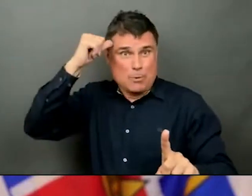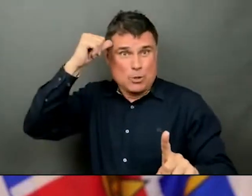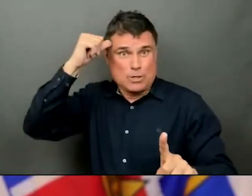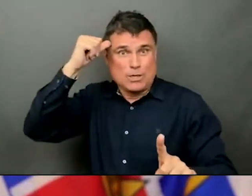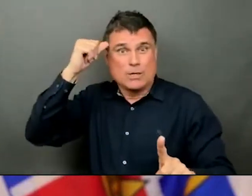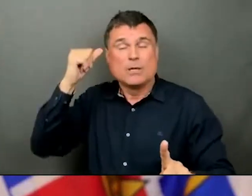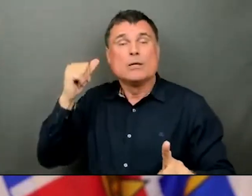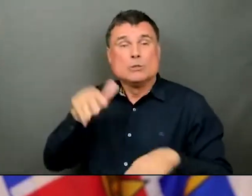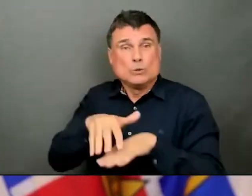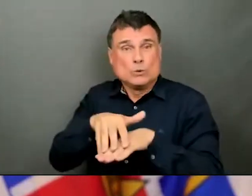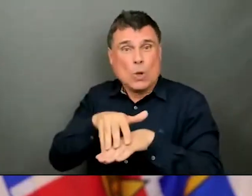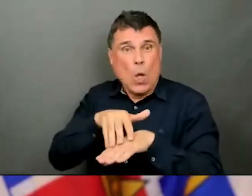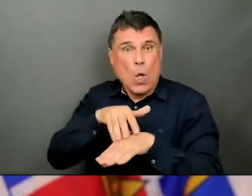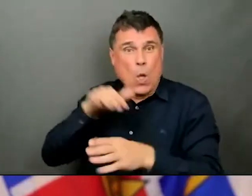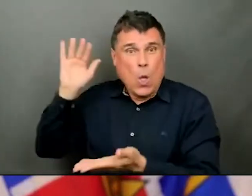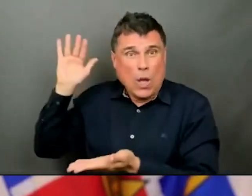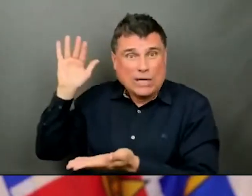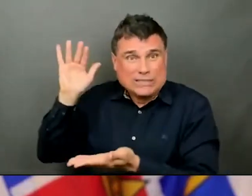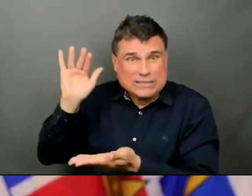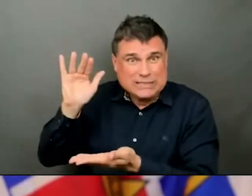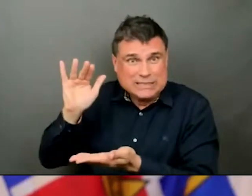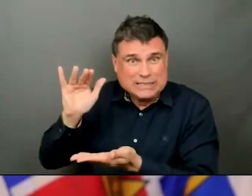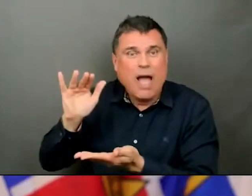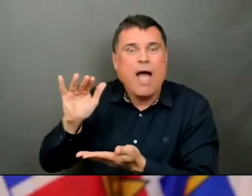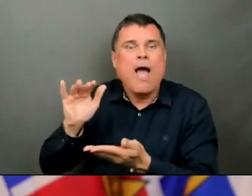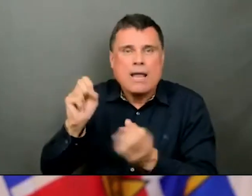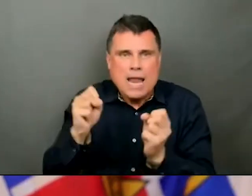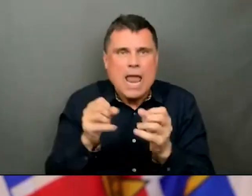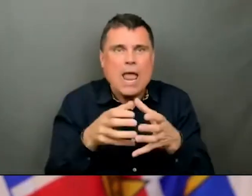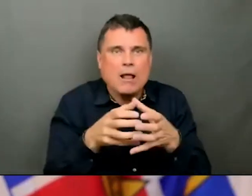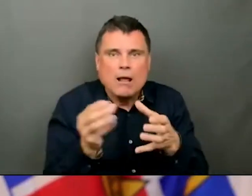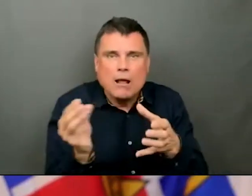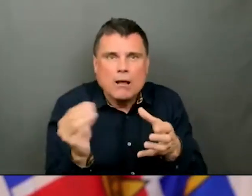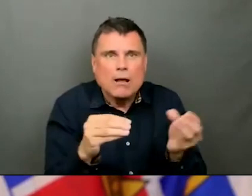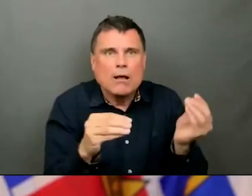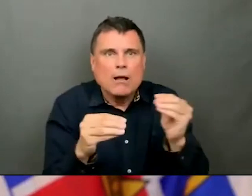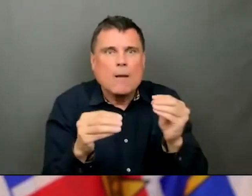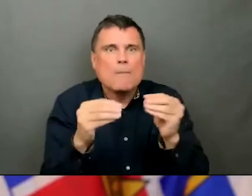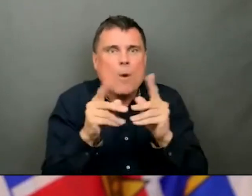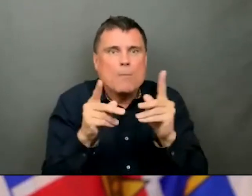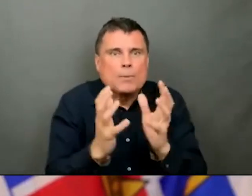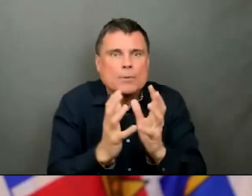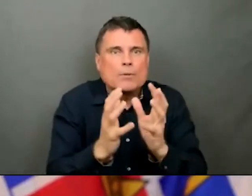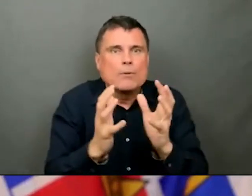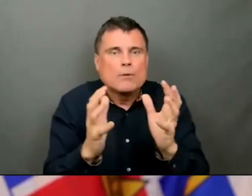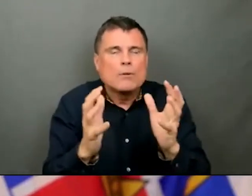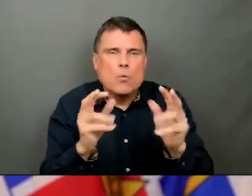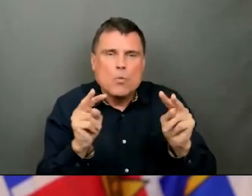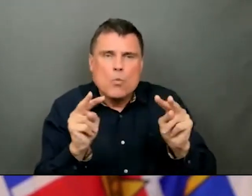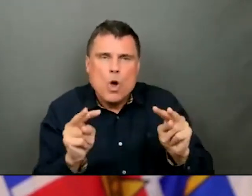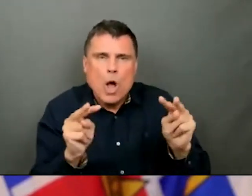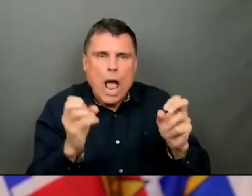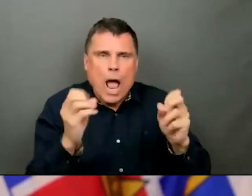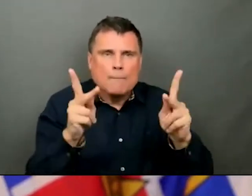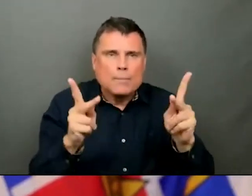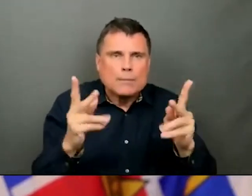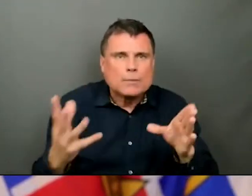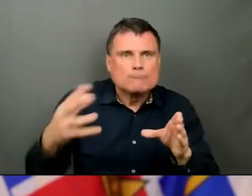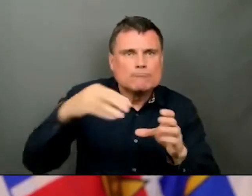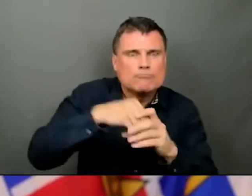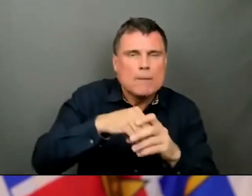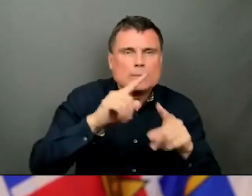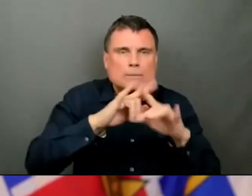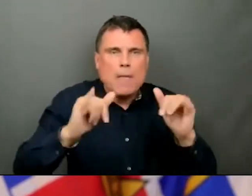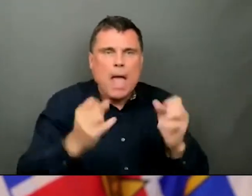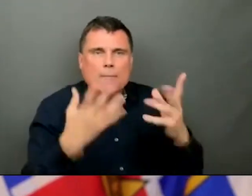our activities based on risk, based on monitoring what is going on, how many more people are being immunized, how